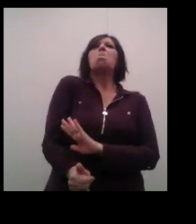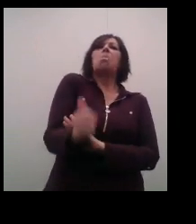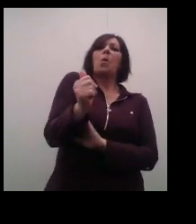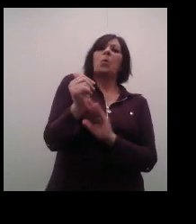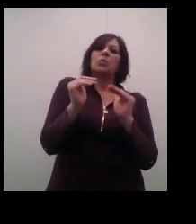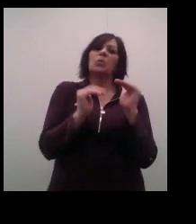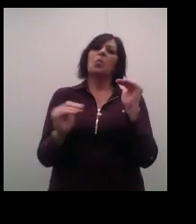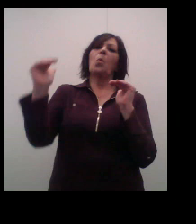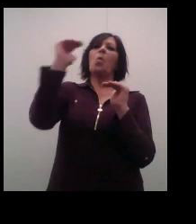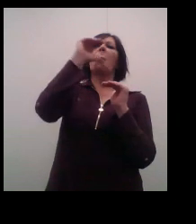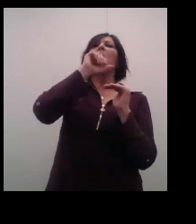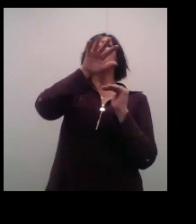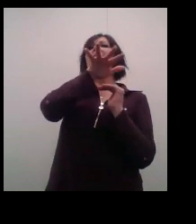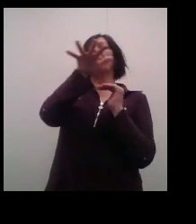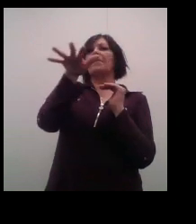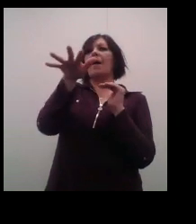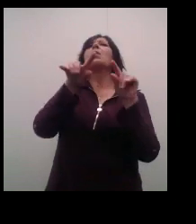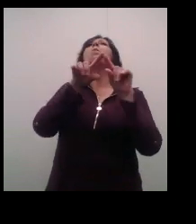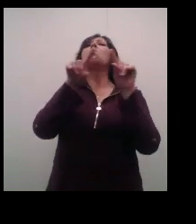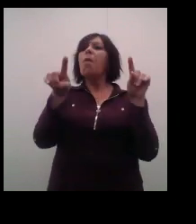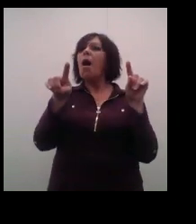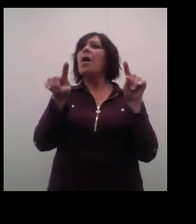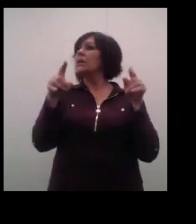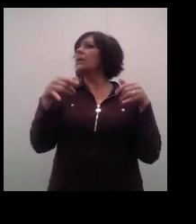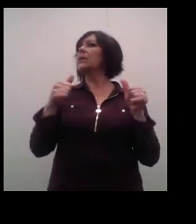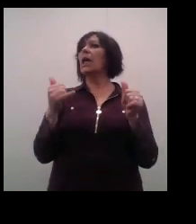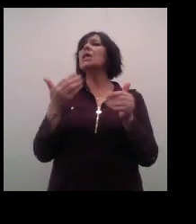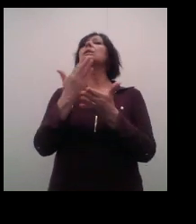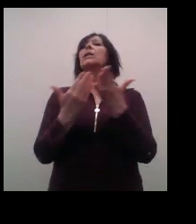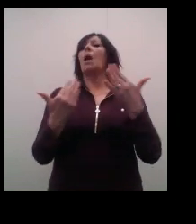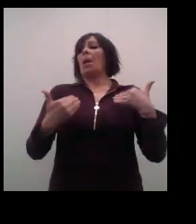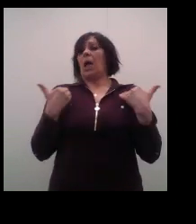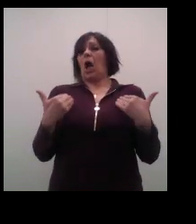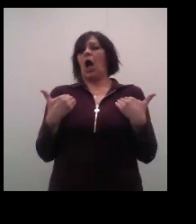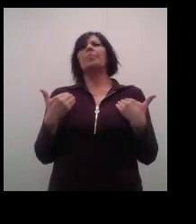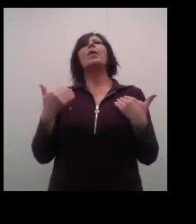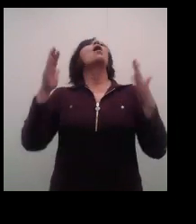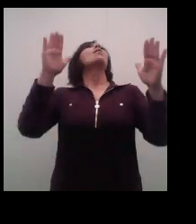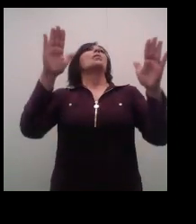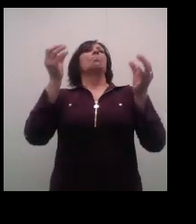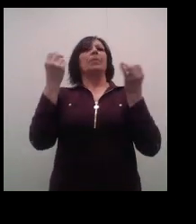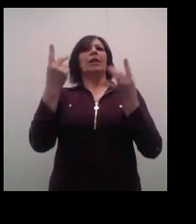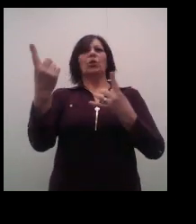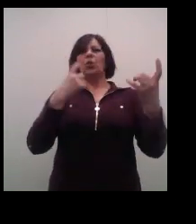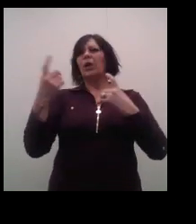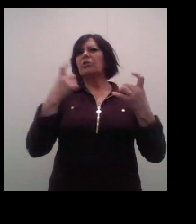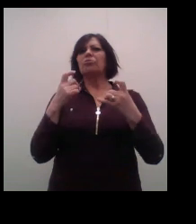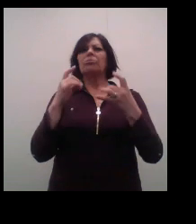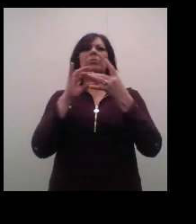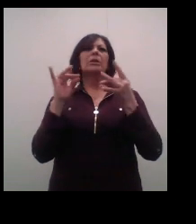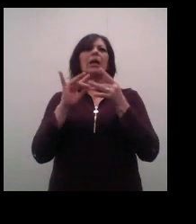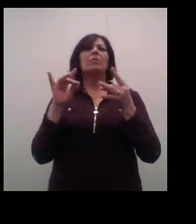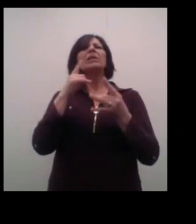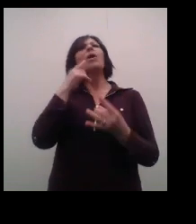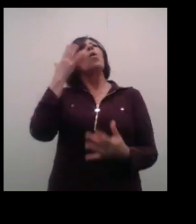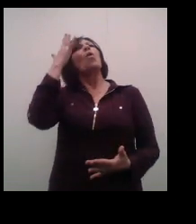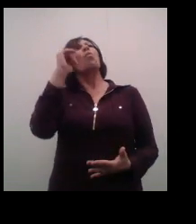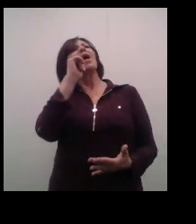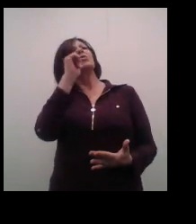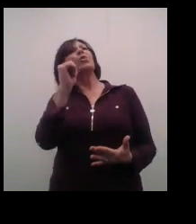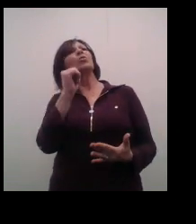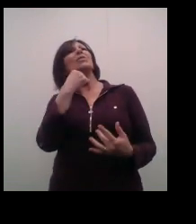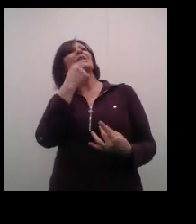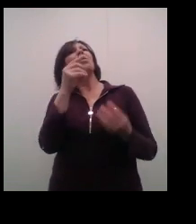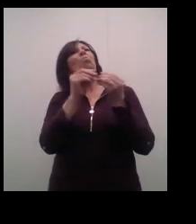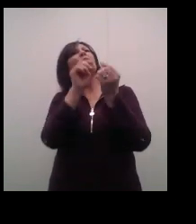over the age of 55, but there are individuals who are younger. We've had a lot of questions and comments to our office saying, why don't you release